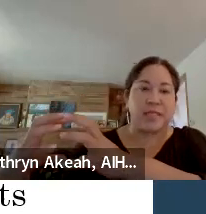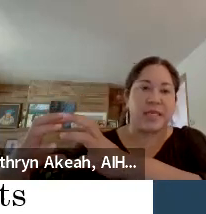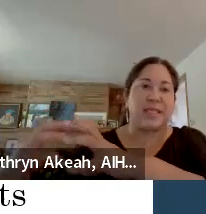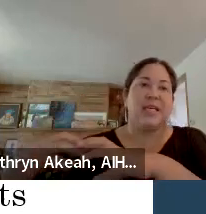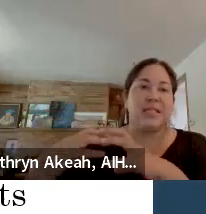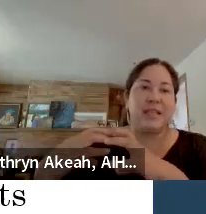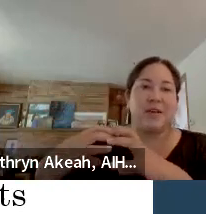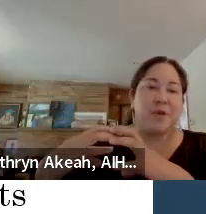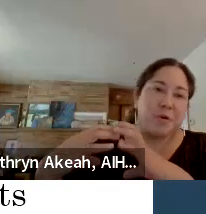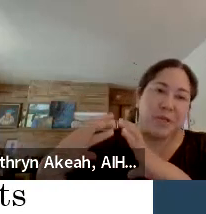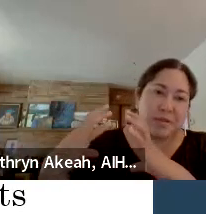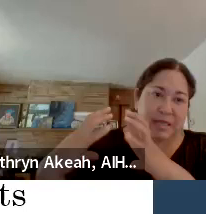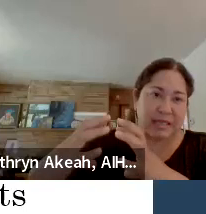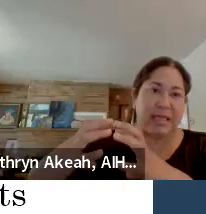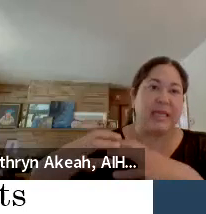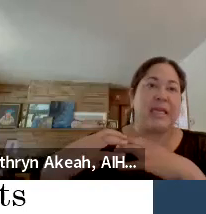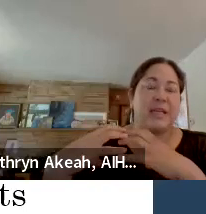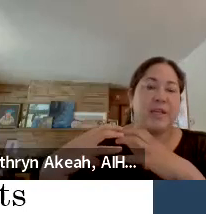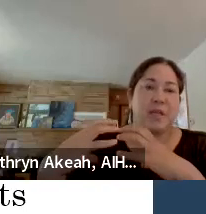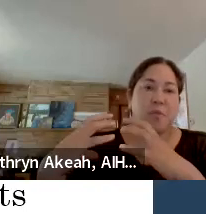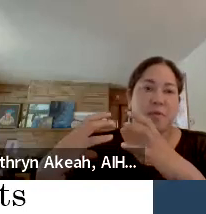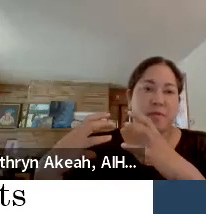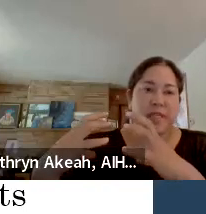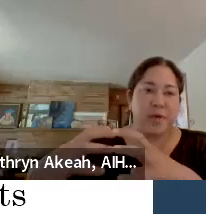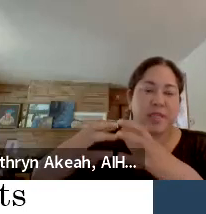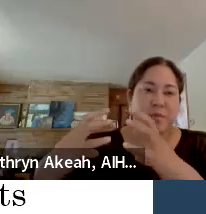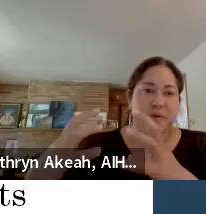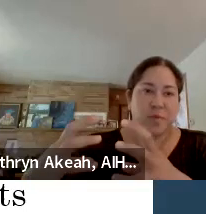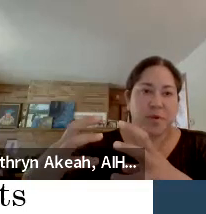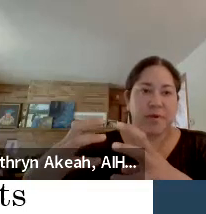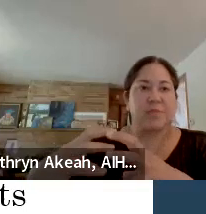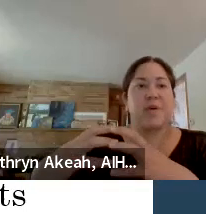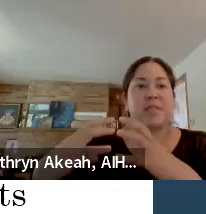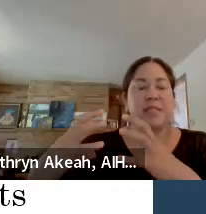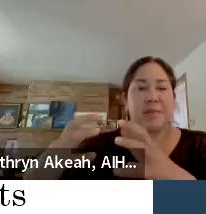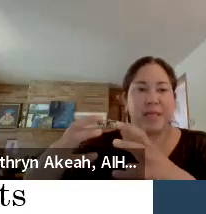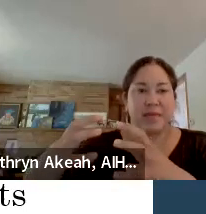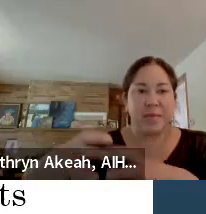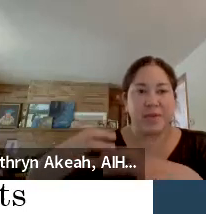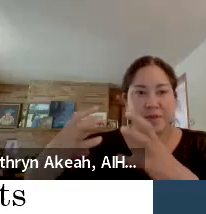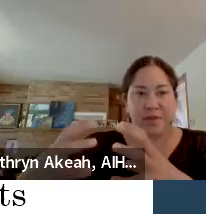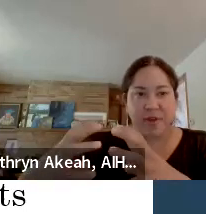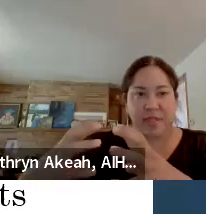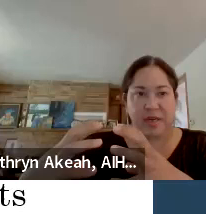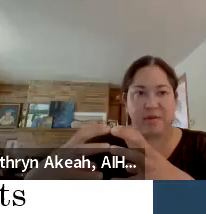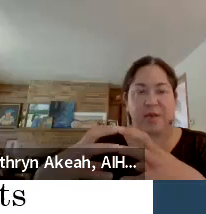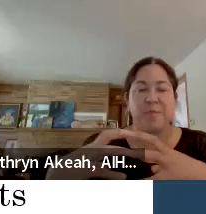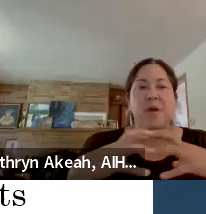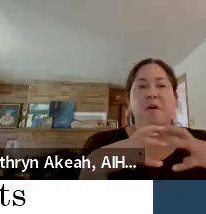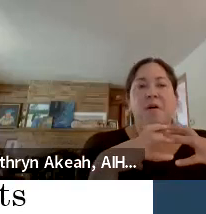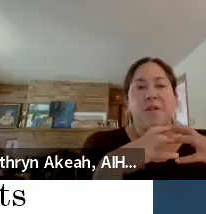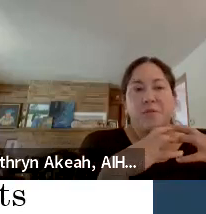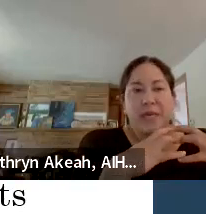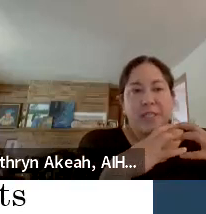in the process to think, oh no, things are escalating and you need more of a response, more of a mobile response, that piece of it, but you're still in the voluntary